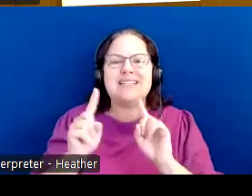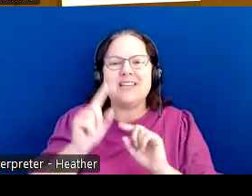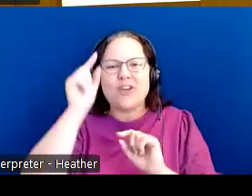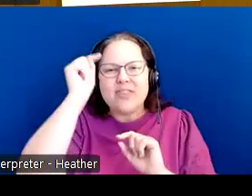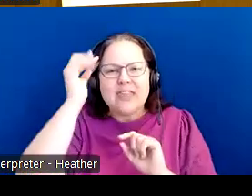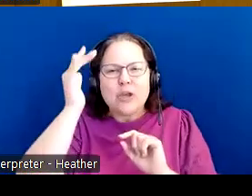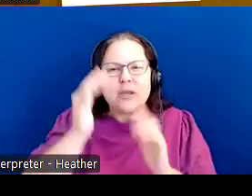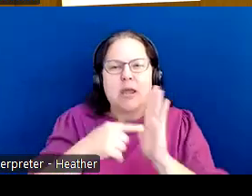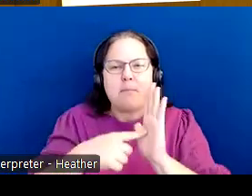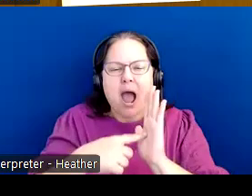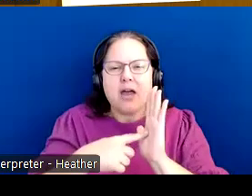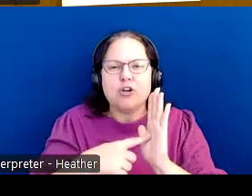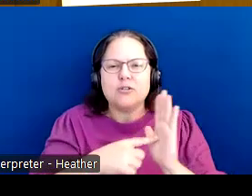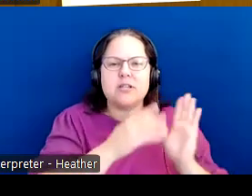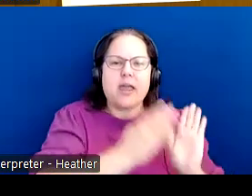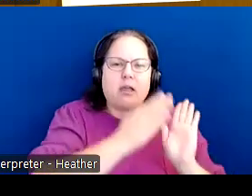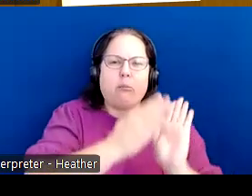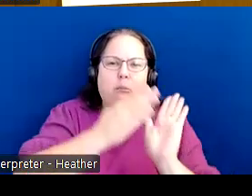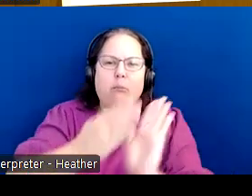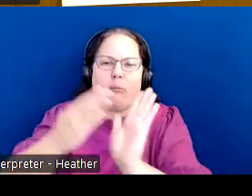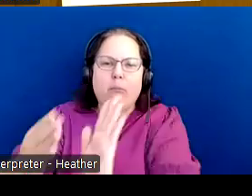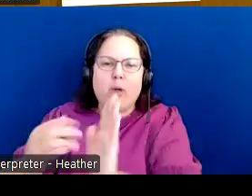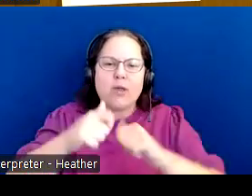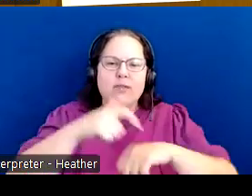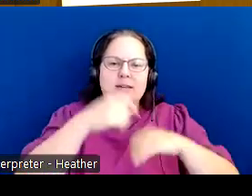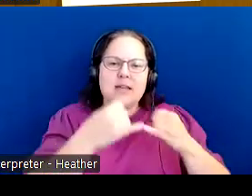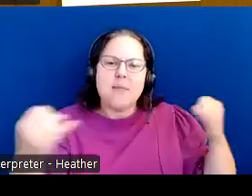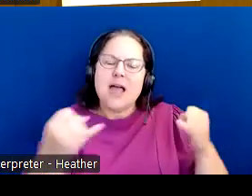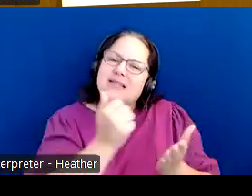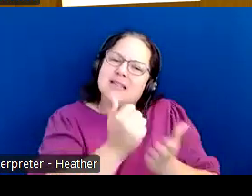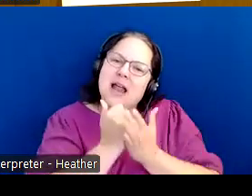we use that to drive our research questions.